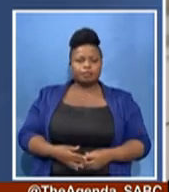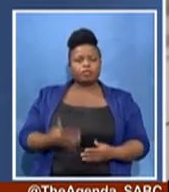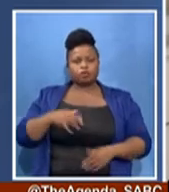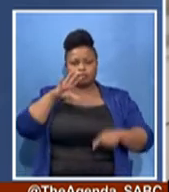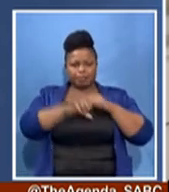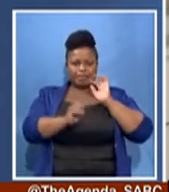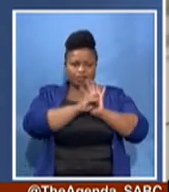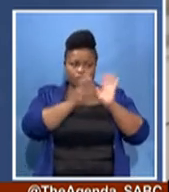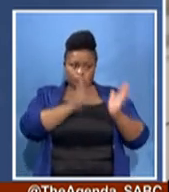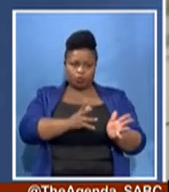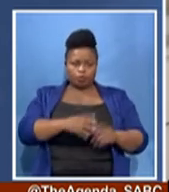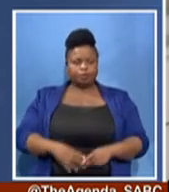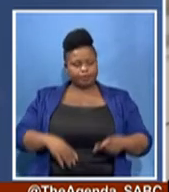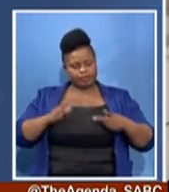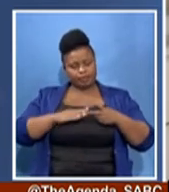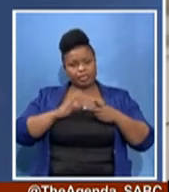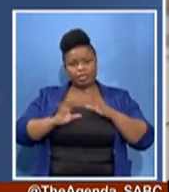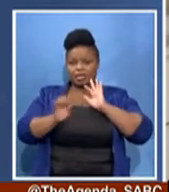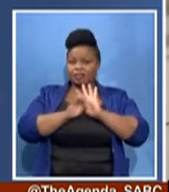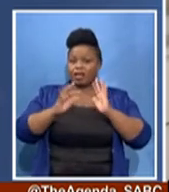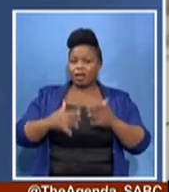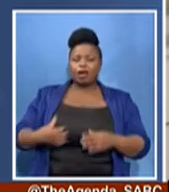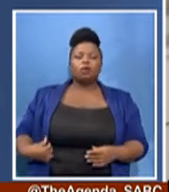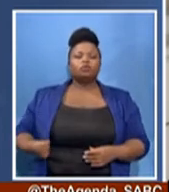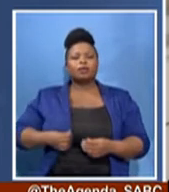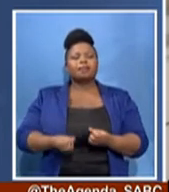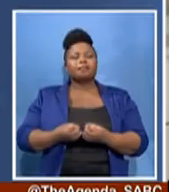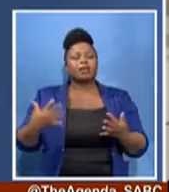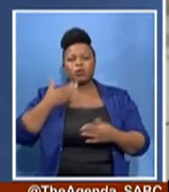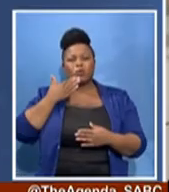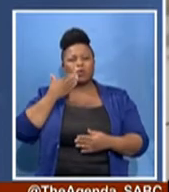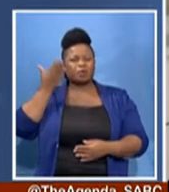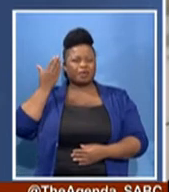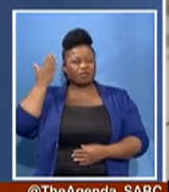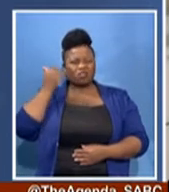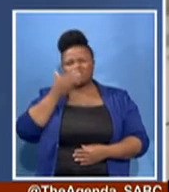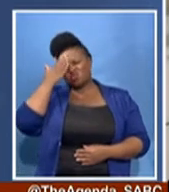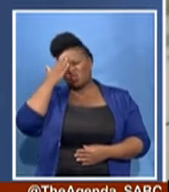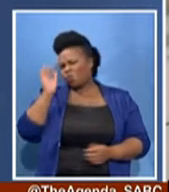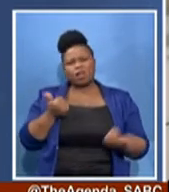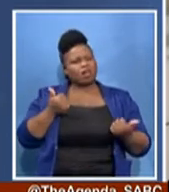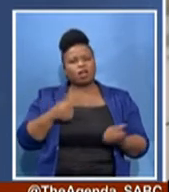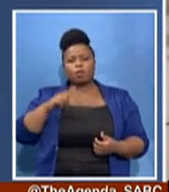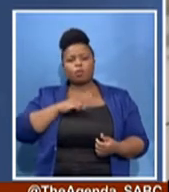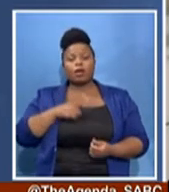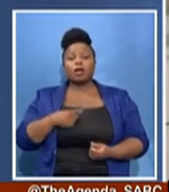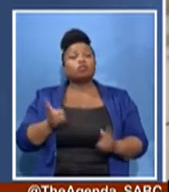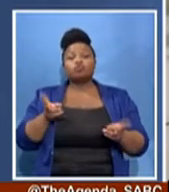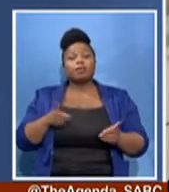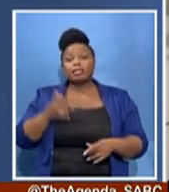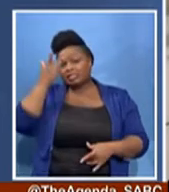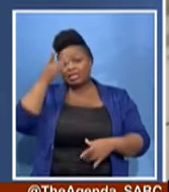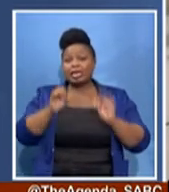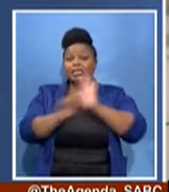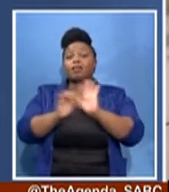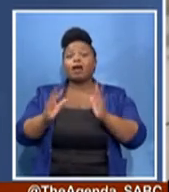many people who've had clots will pretty certainly know about it. Very often, the common one that people will probably be familiar with are clots in